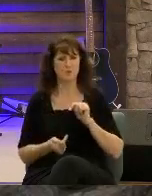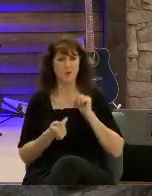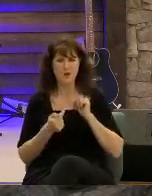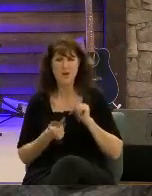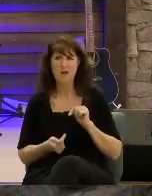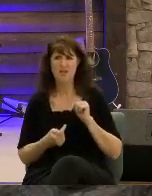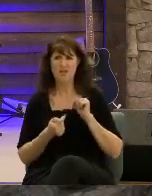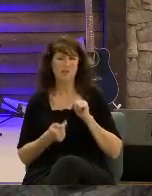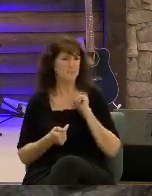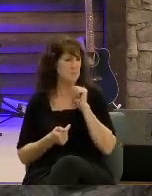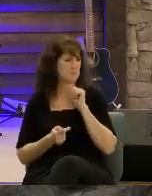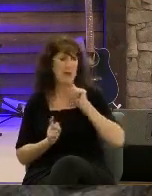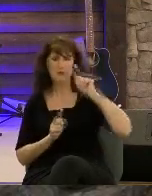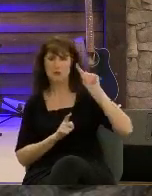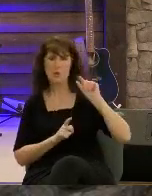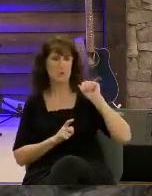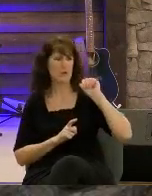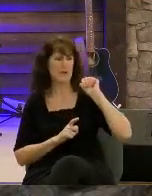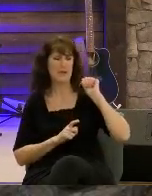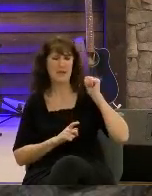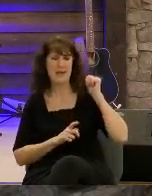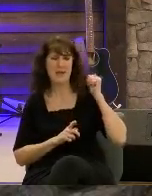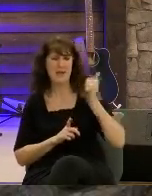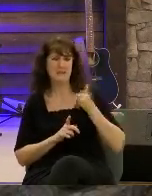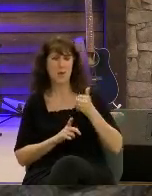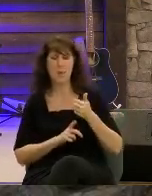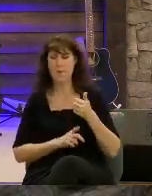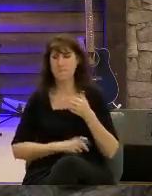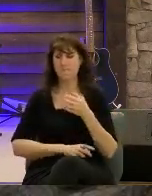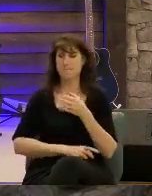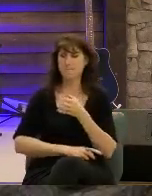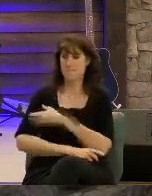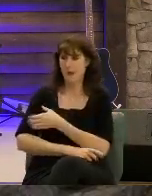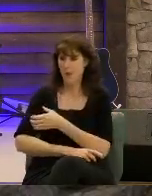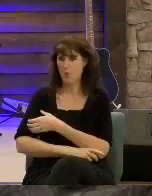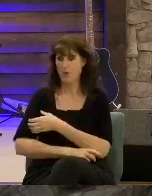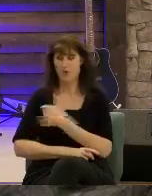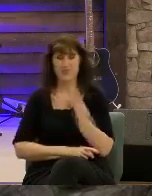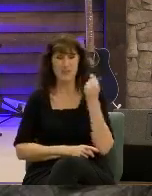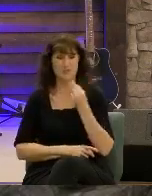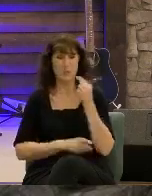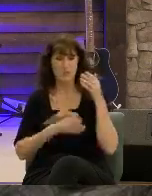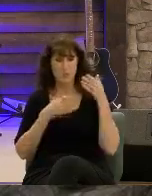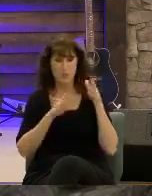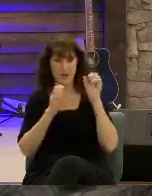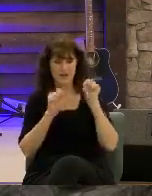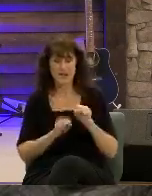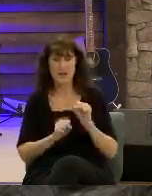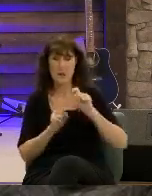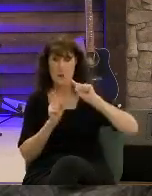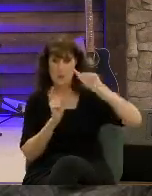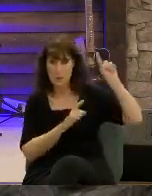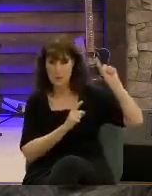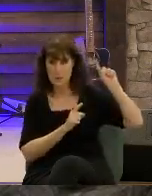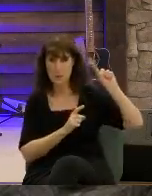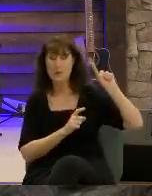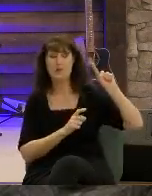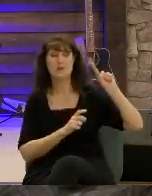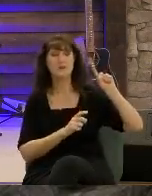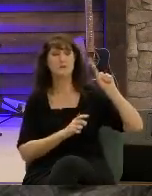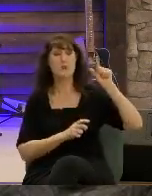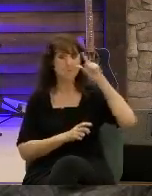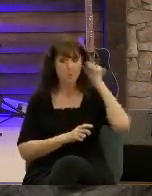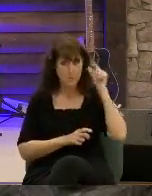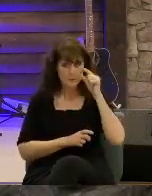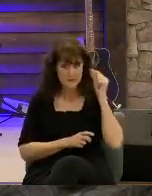He didn't go in his own power. He went in the power of the I am, right? And that's the only way he would have done that, okay? And so Moses is to